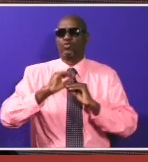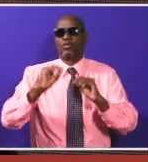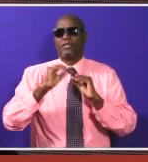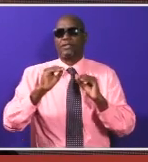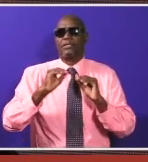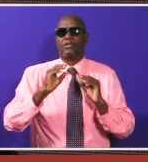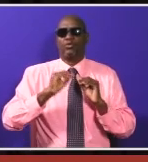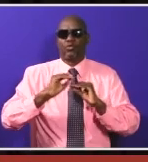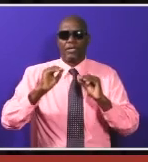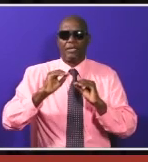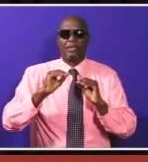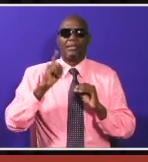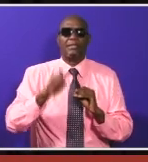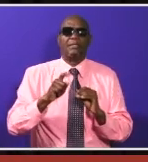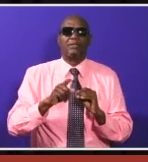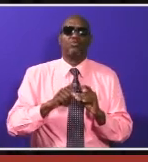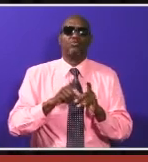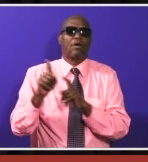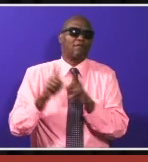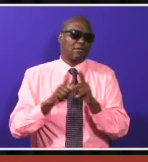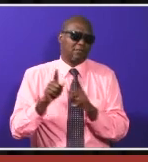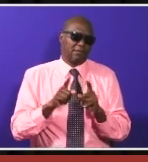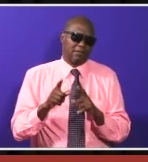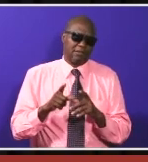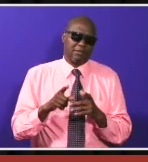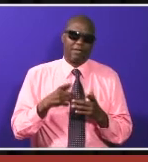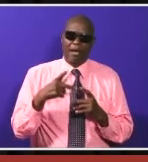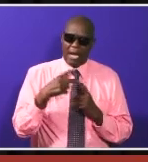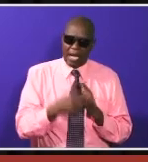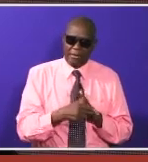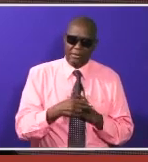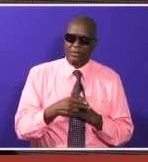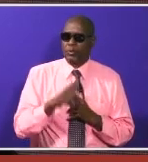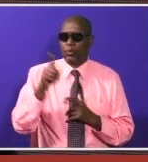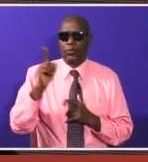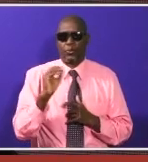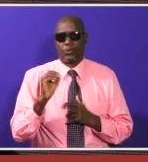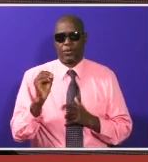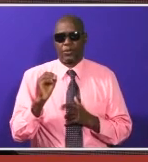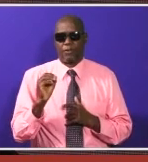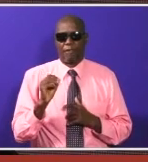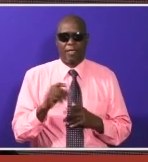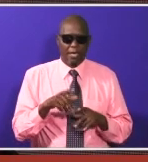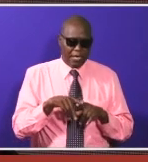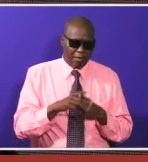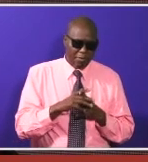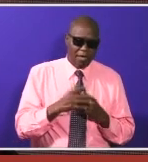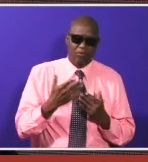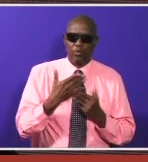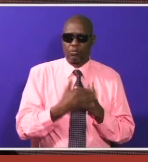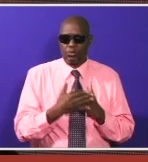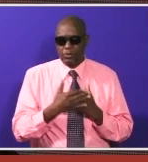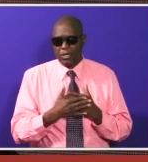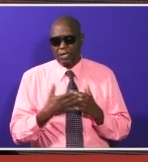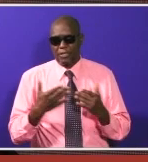requires travel. Yeah. If it is cut, you still will not go. If you have some repair budget for your computers and for, you